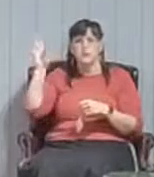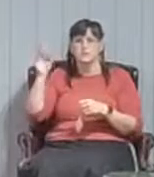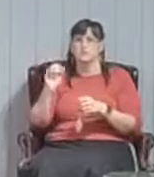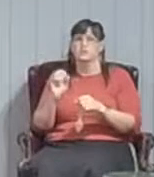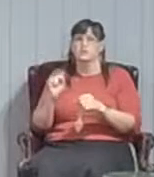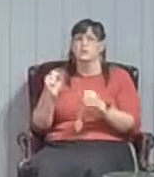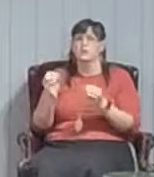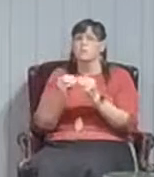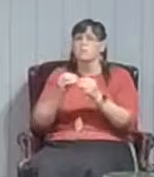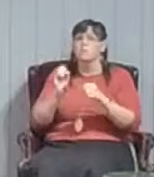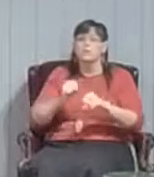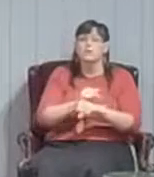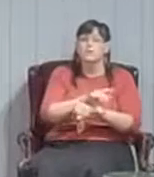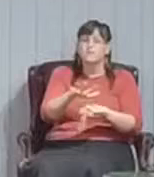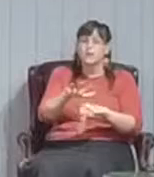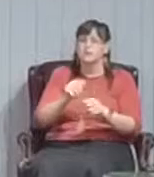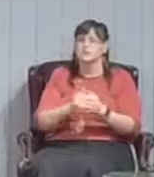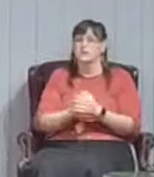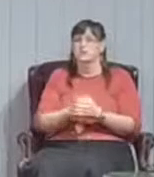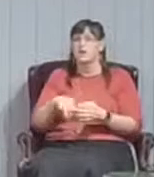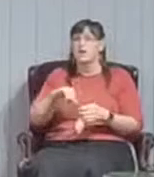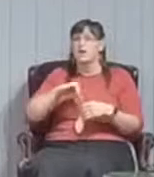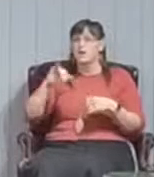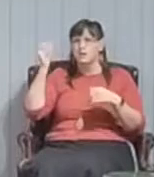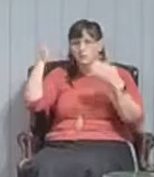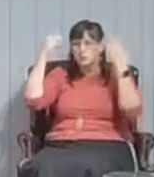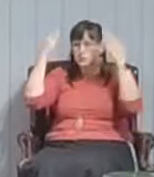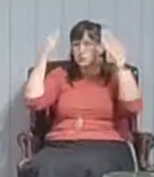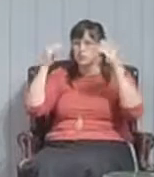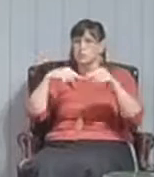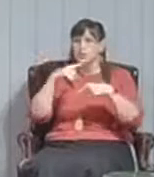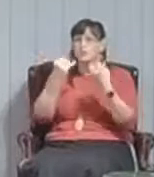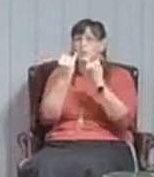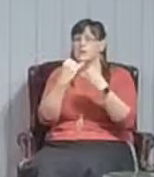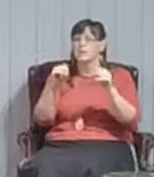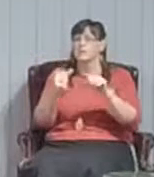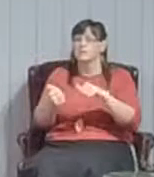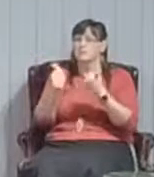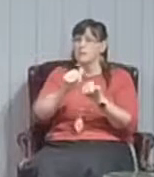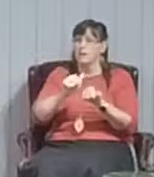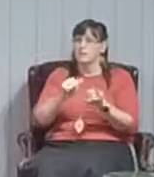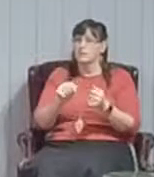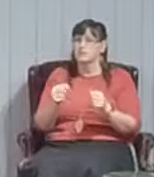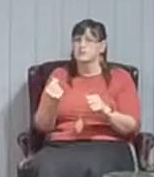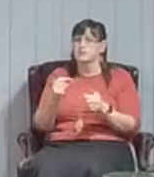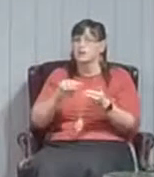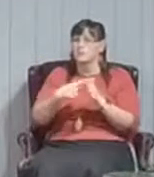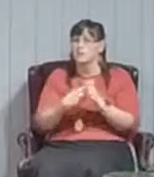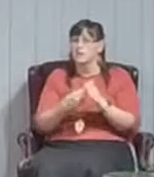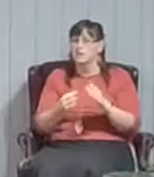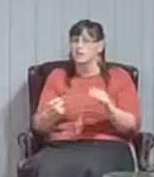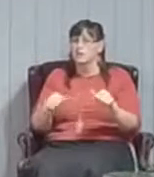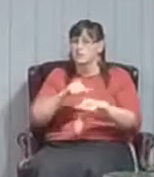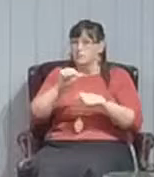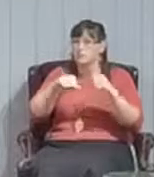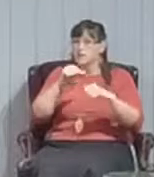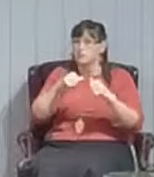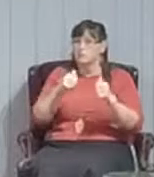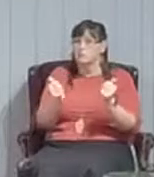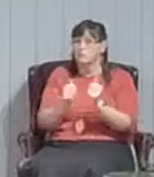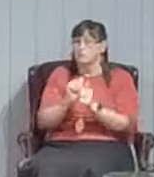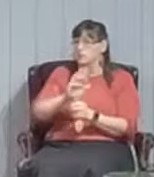concerned when independent Baptists begin to associate with progressive organizations. I'm pretty concerned about that.